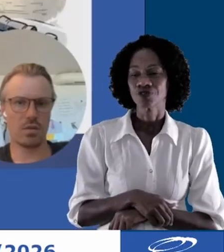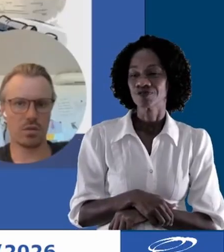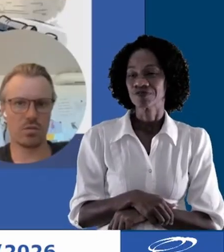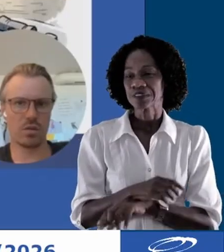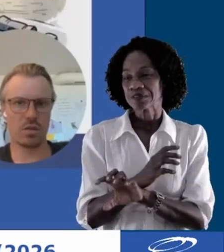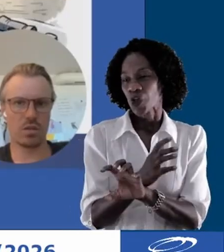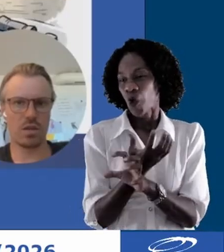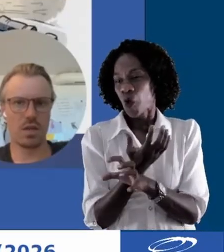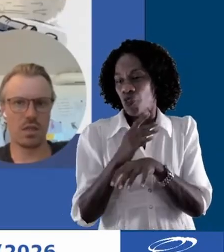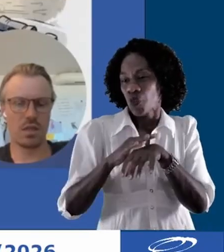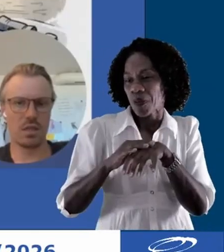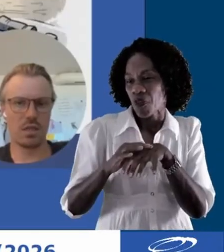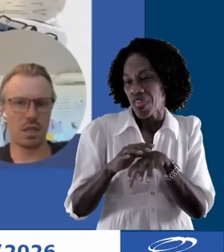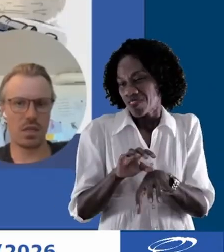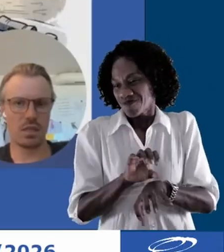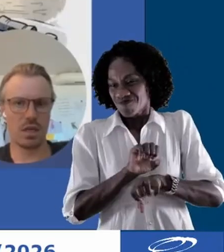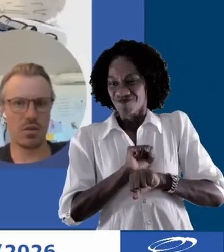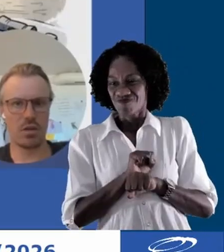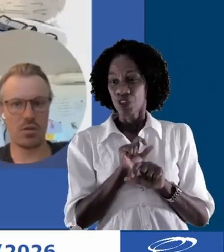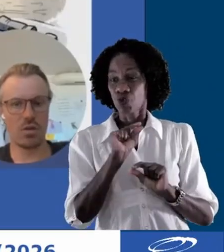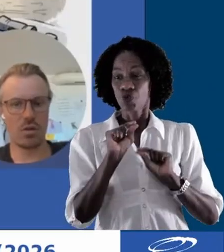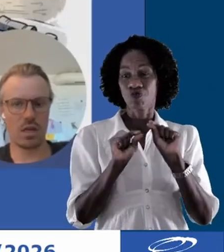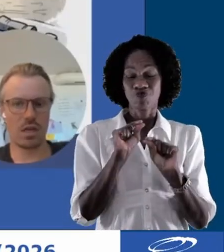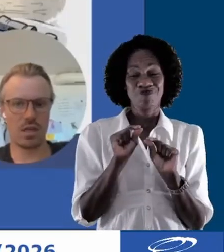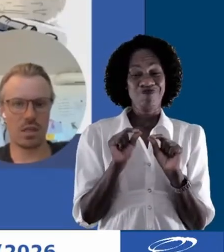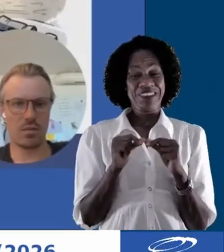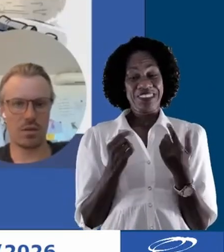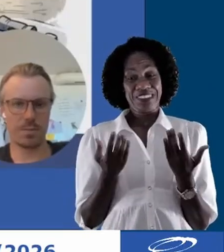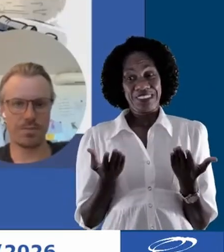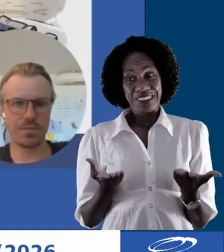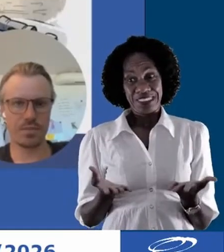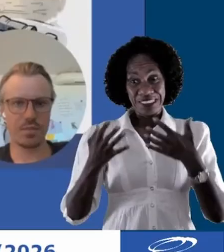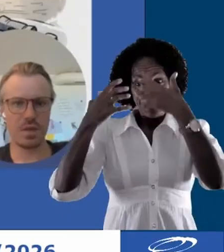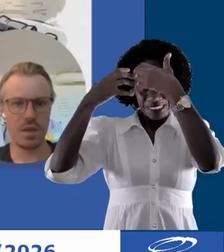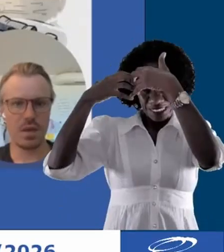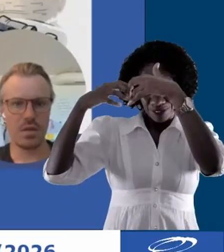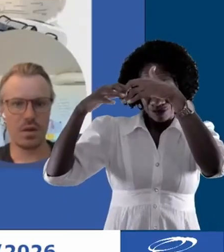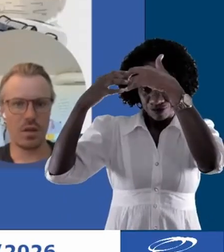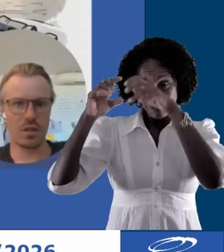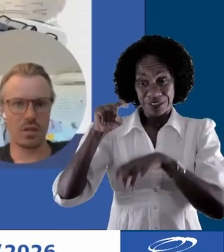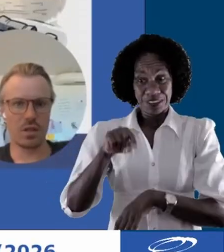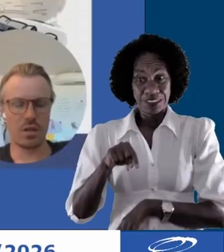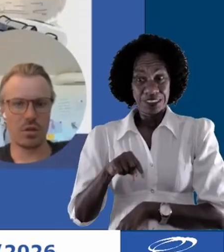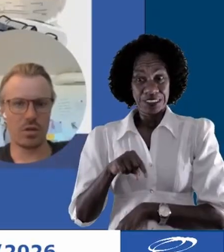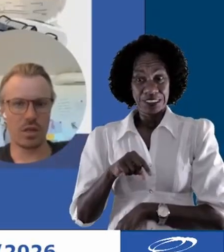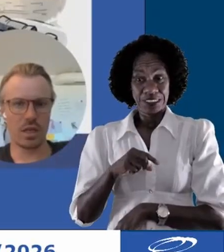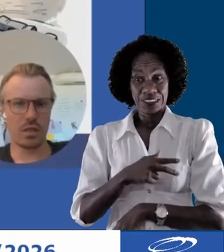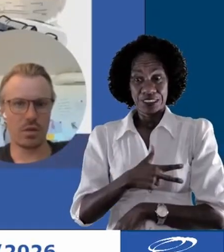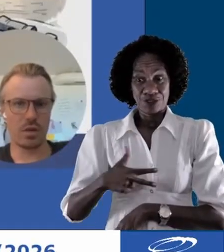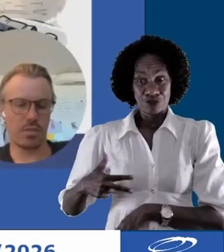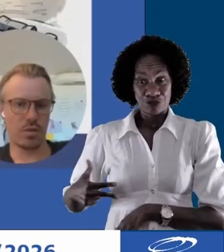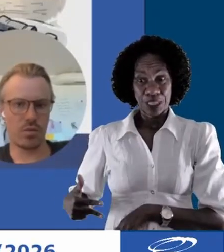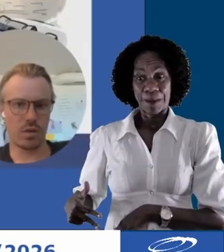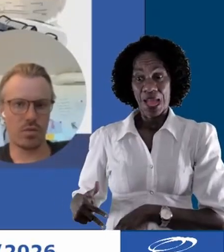bone concentrations. This is at least how they could look like in Denmark. The knowledge regarding